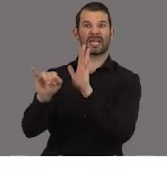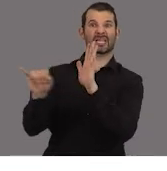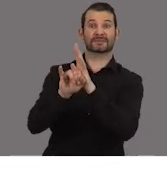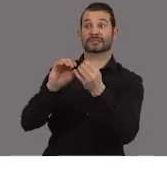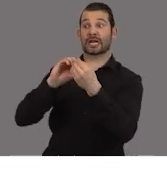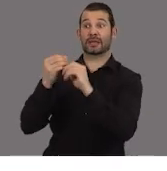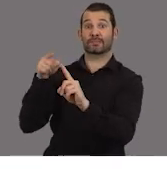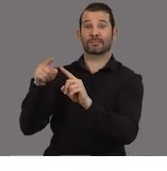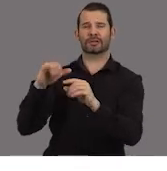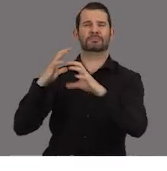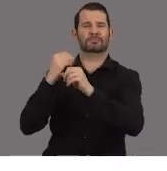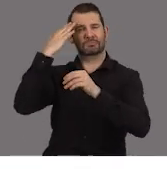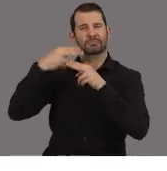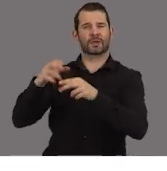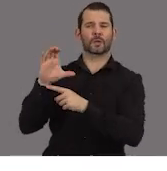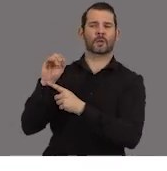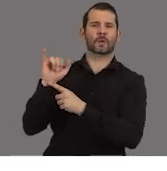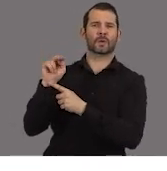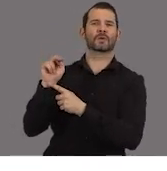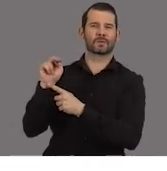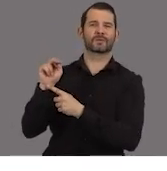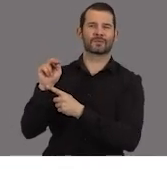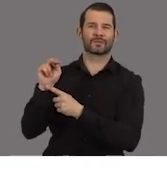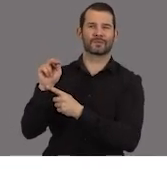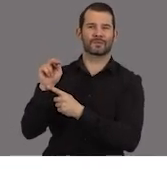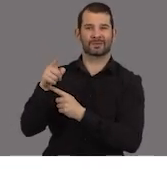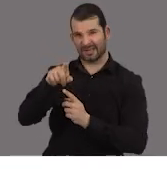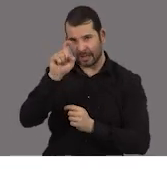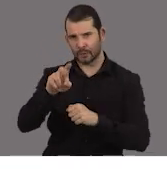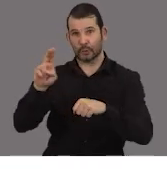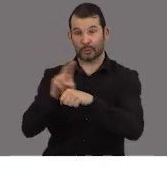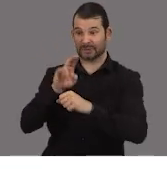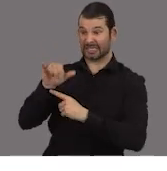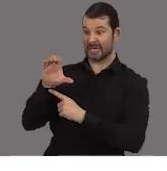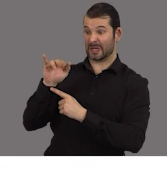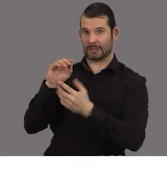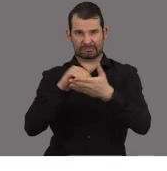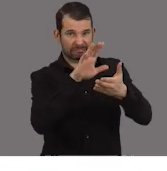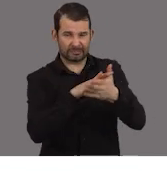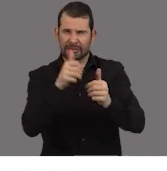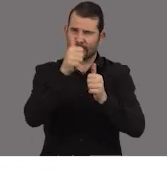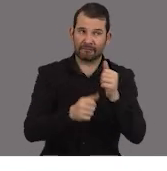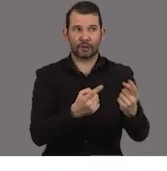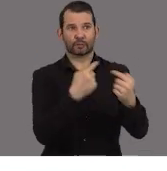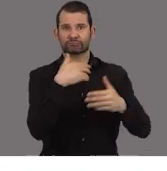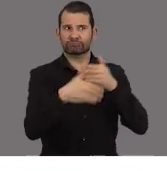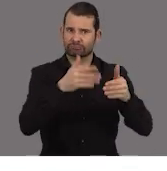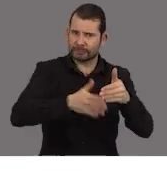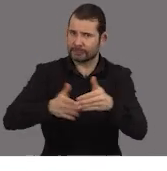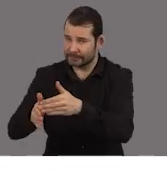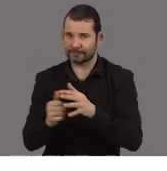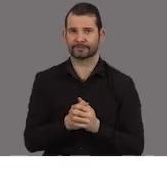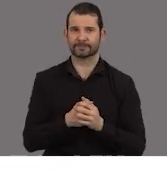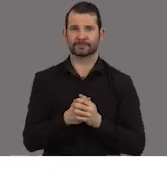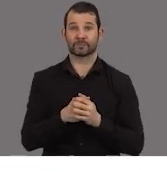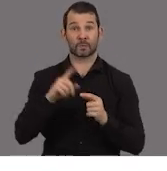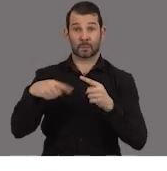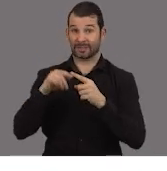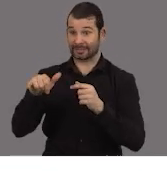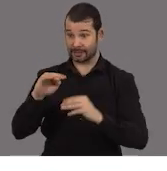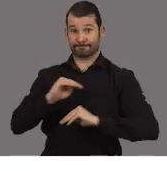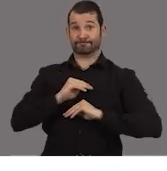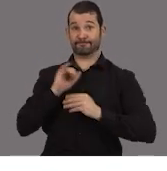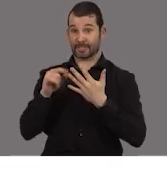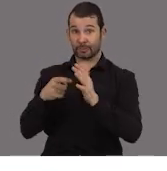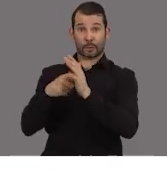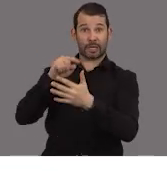Organization Identification Number, also known as a COIN, and use it on every return completed. Once these requirements are